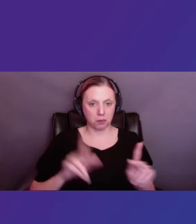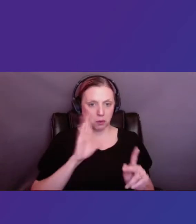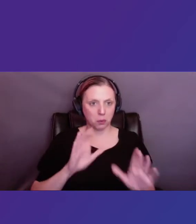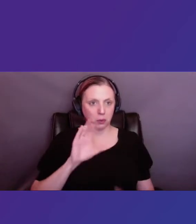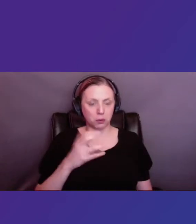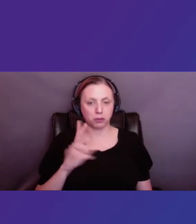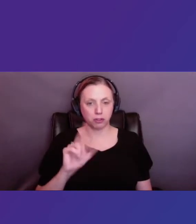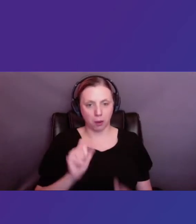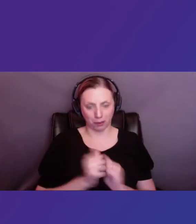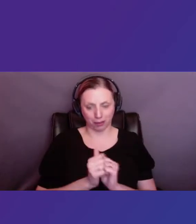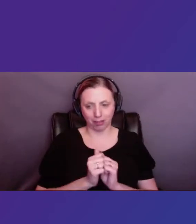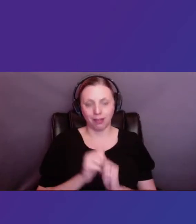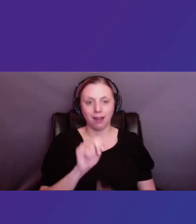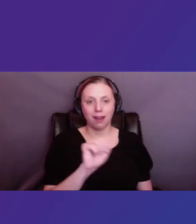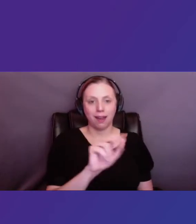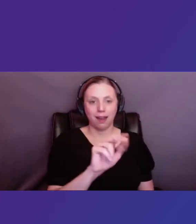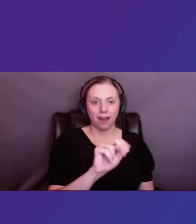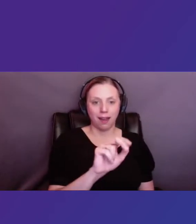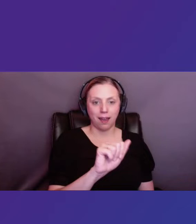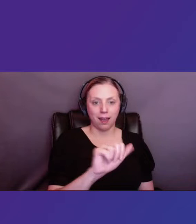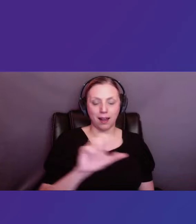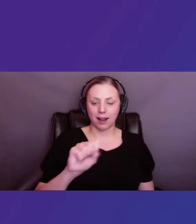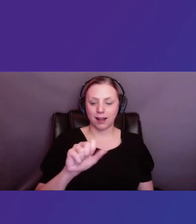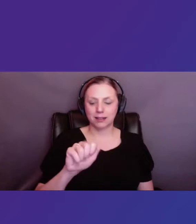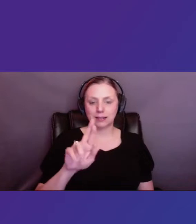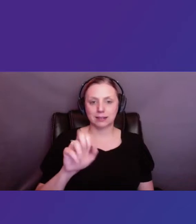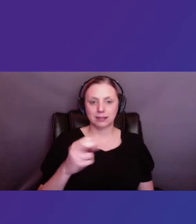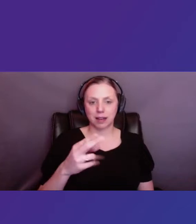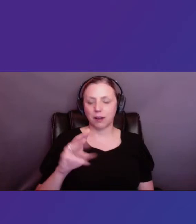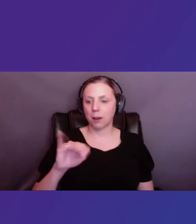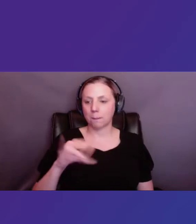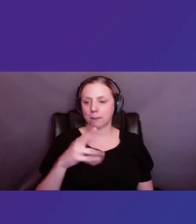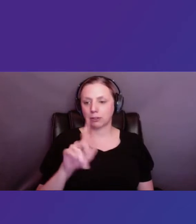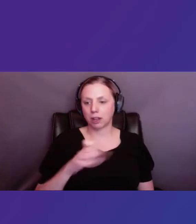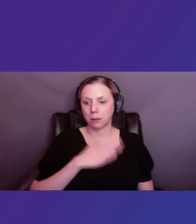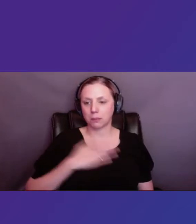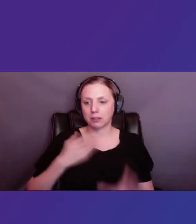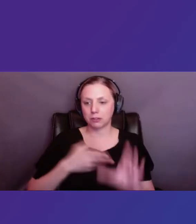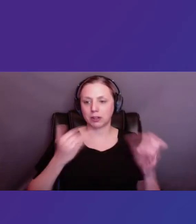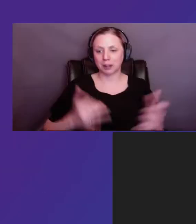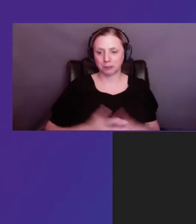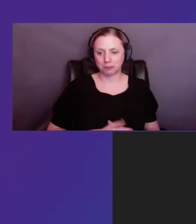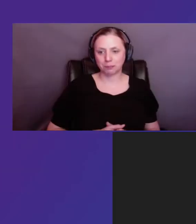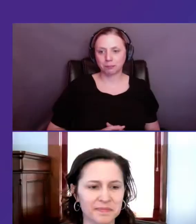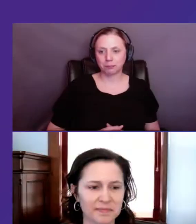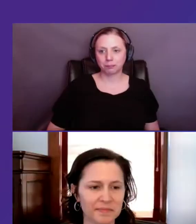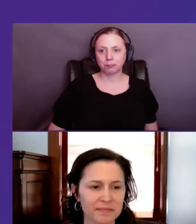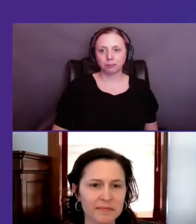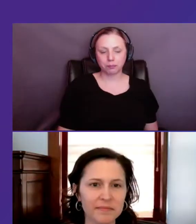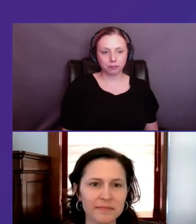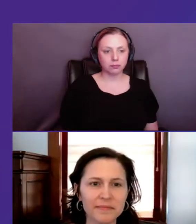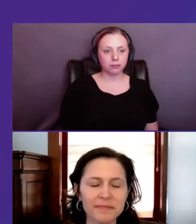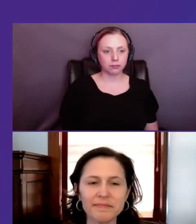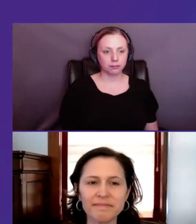with: Anna, Sarah, and Michelle. So why don't you all join us on screen?